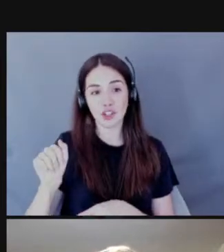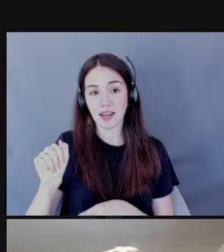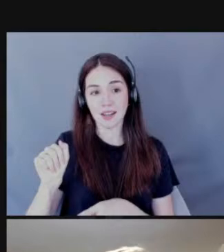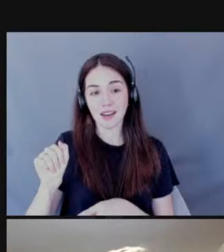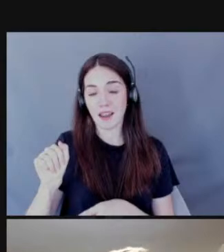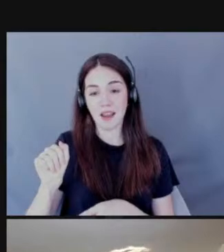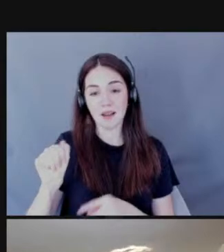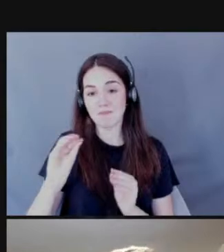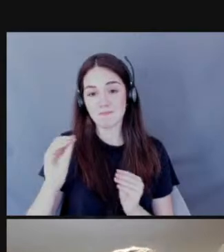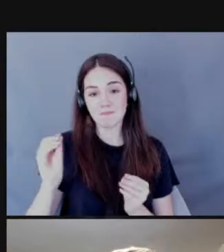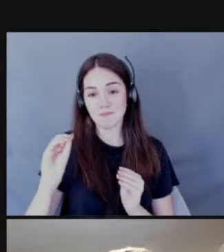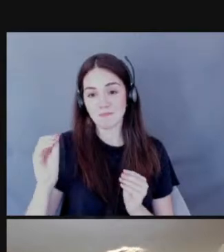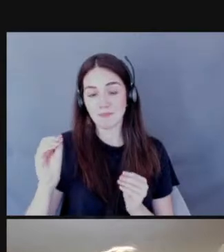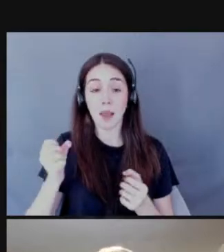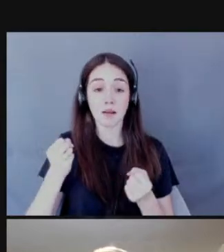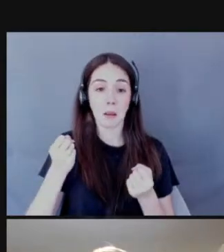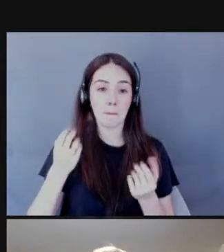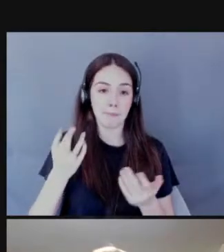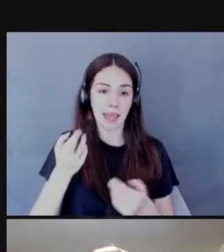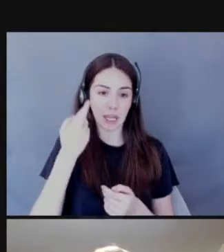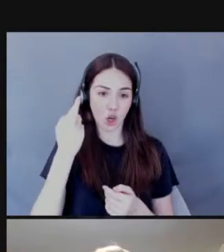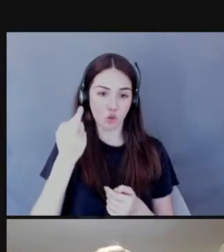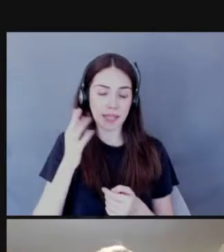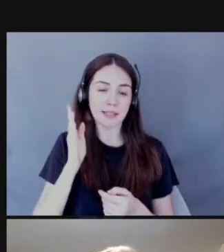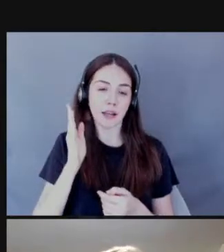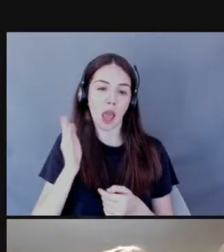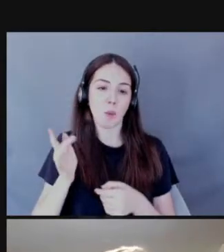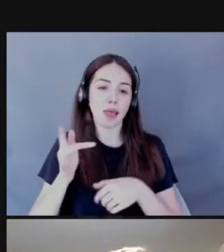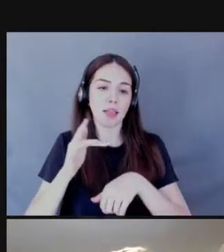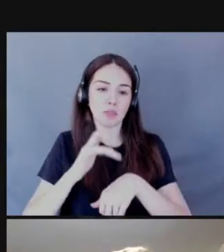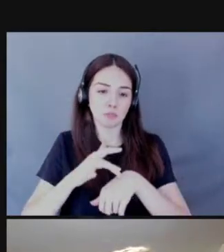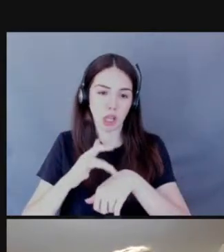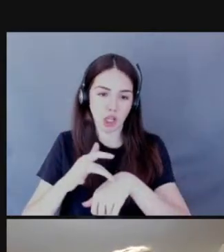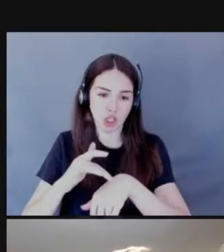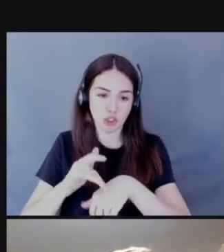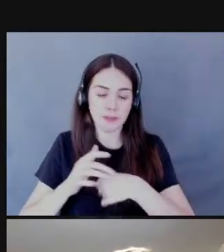there's lots of reasons for that I will touch on as we go forward here. But